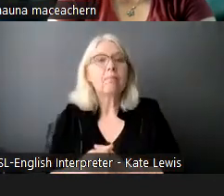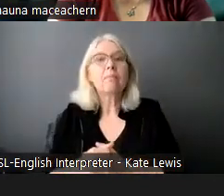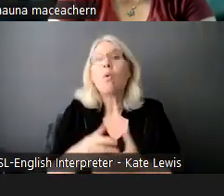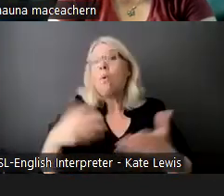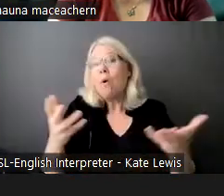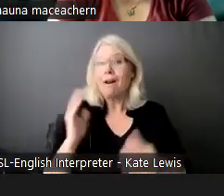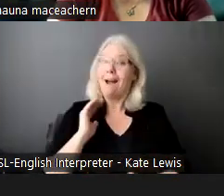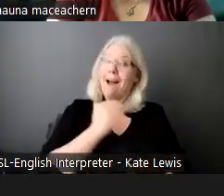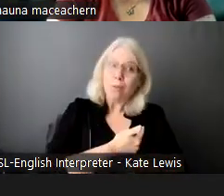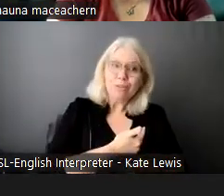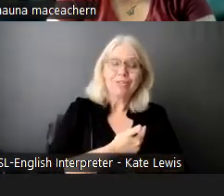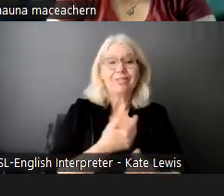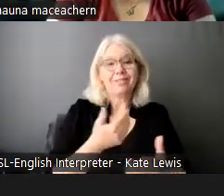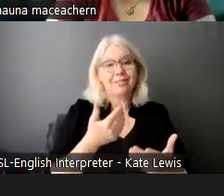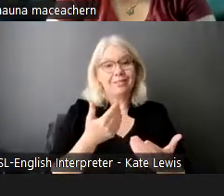elderabusepreventionontario.ca. That's